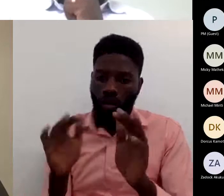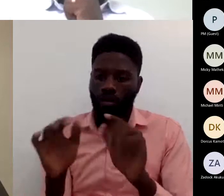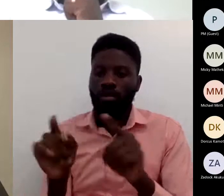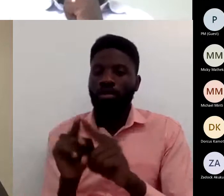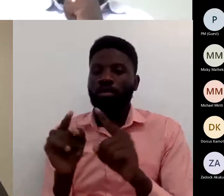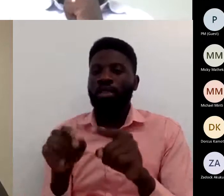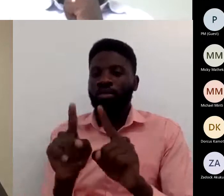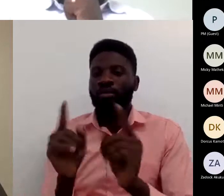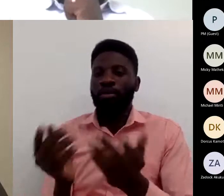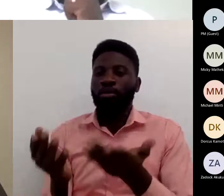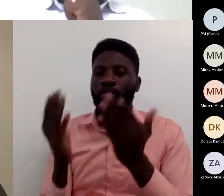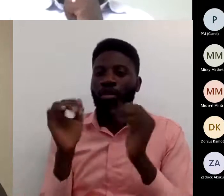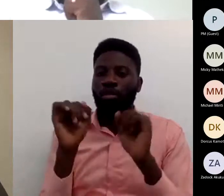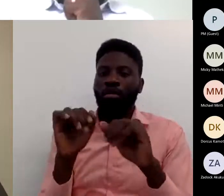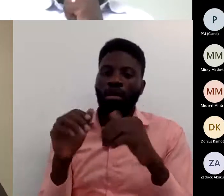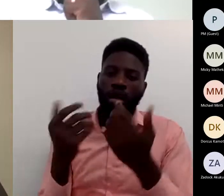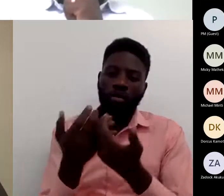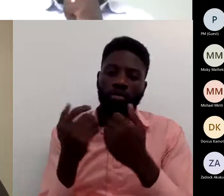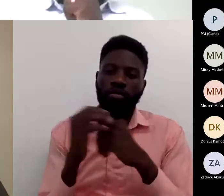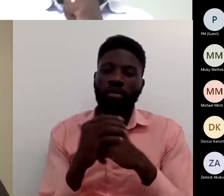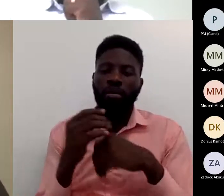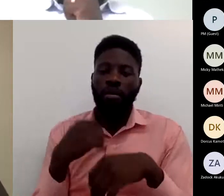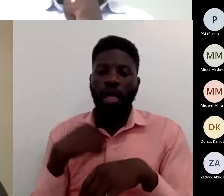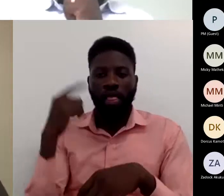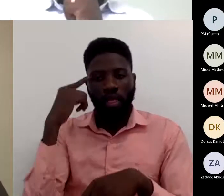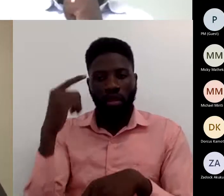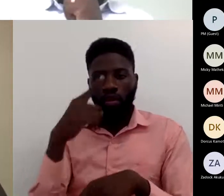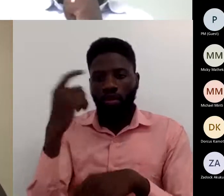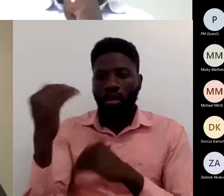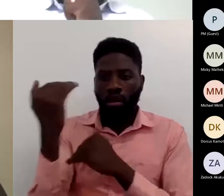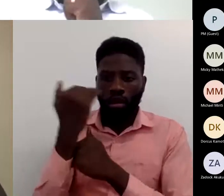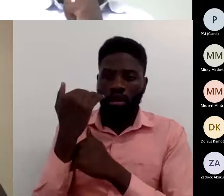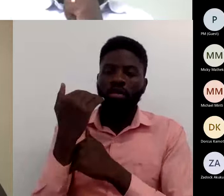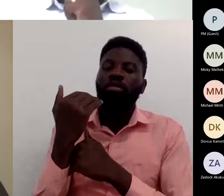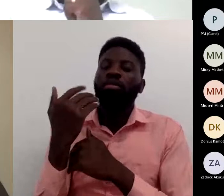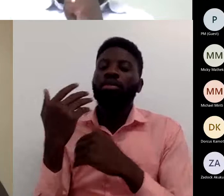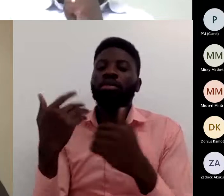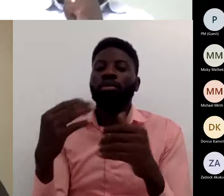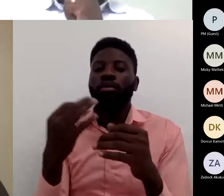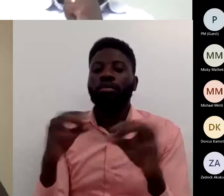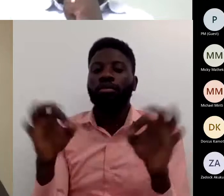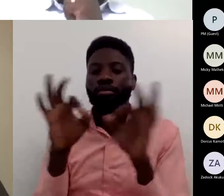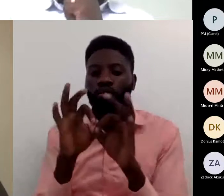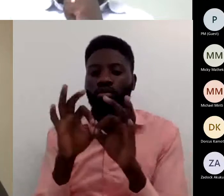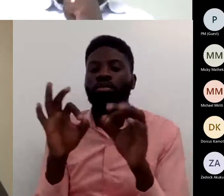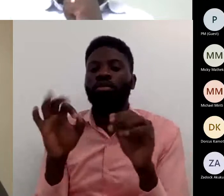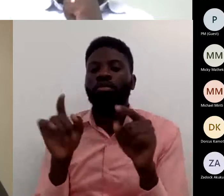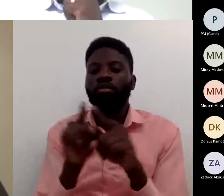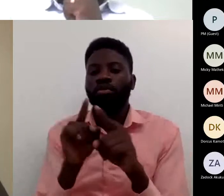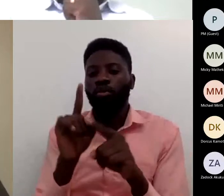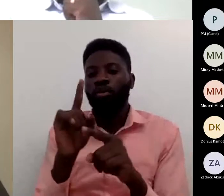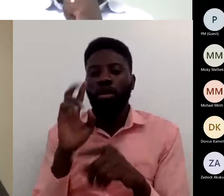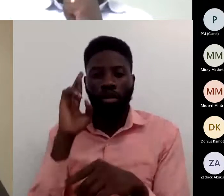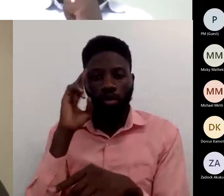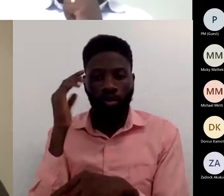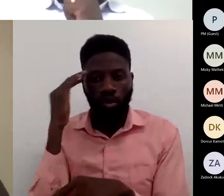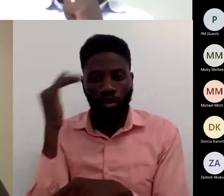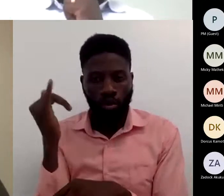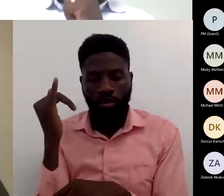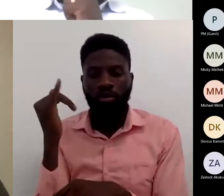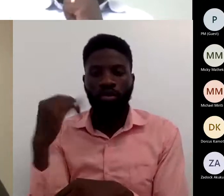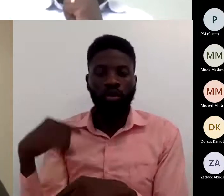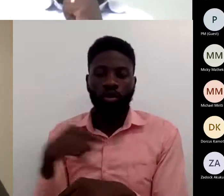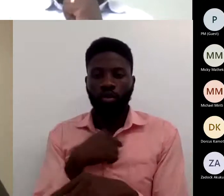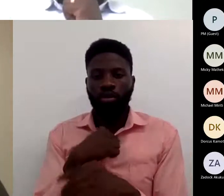yourself. I think the question you've asked me, Val, is very fundamental, and it is one of the reasons why actually we are